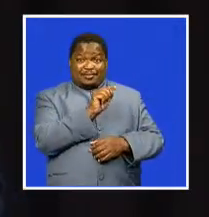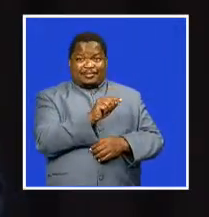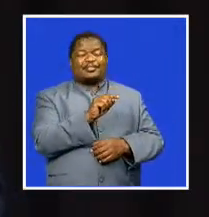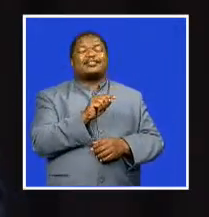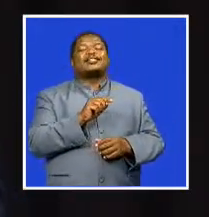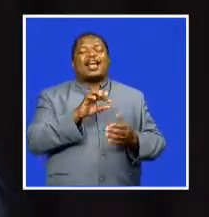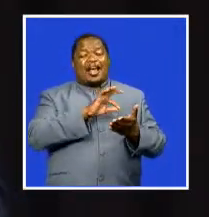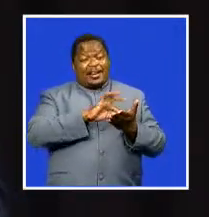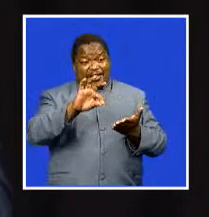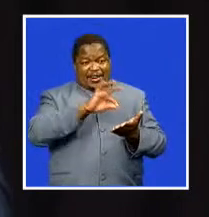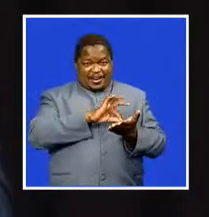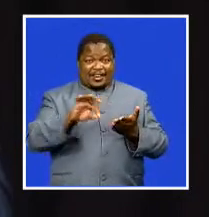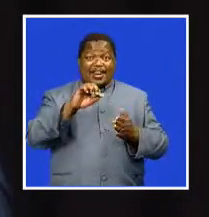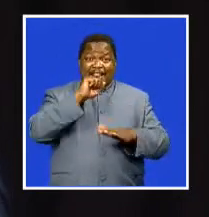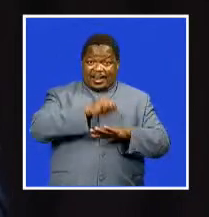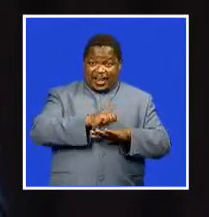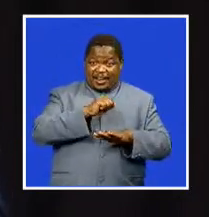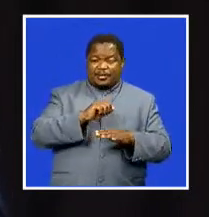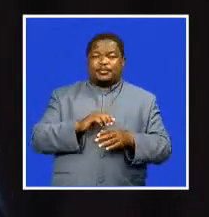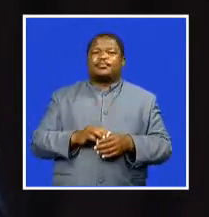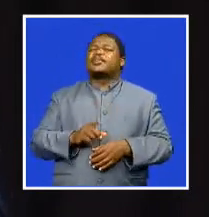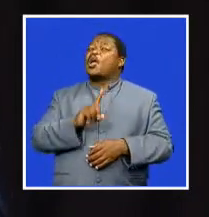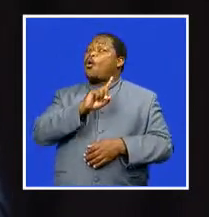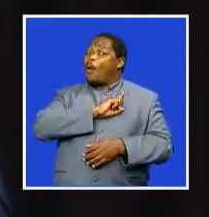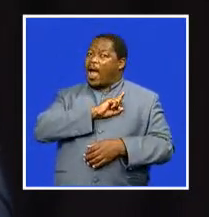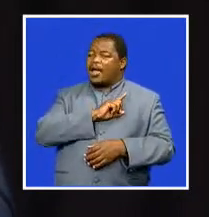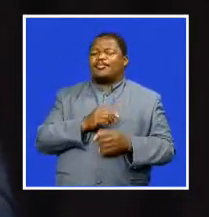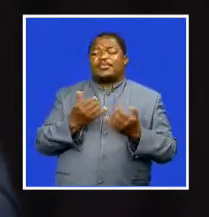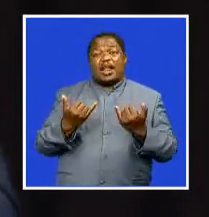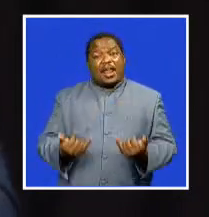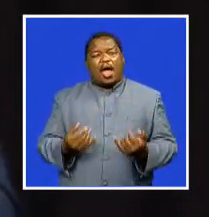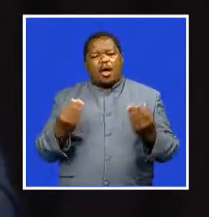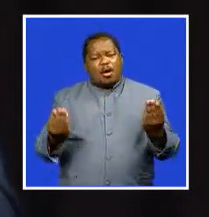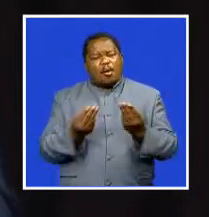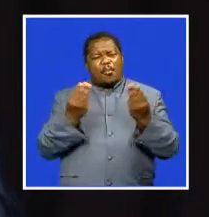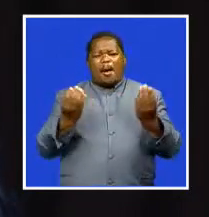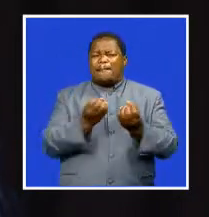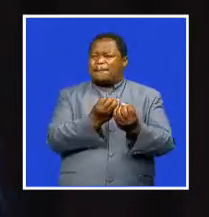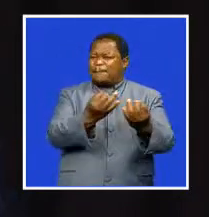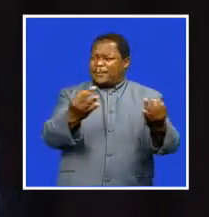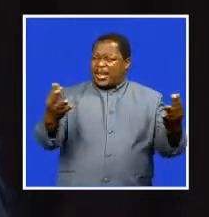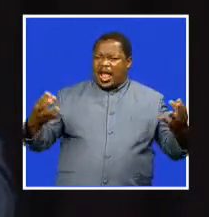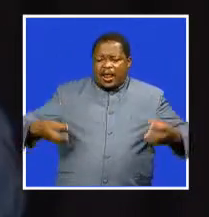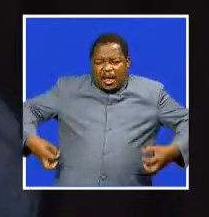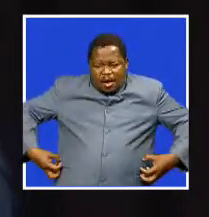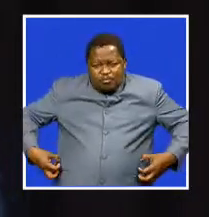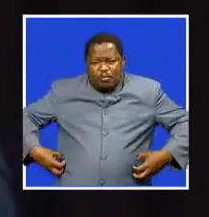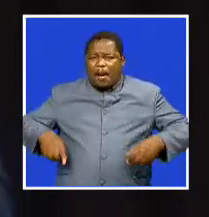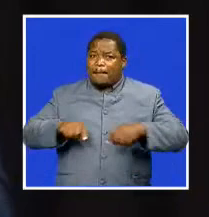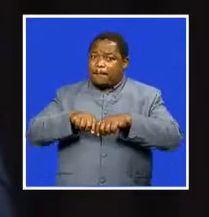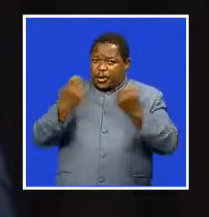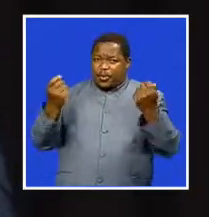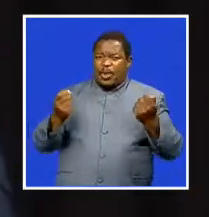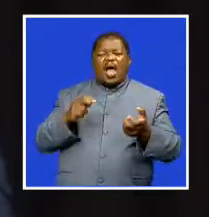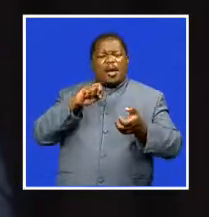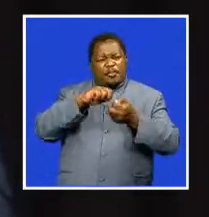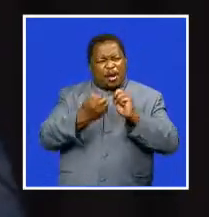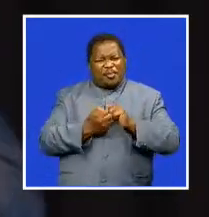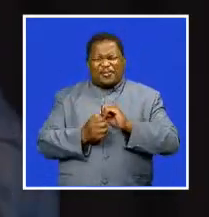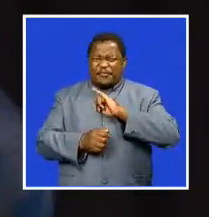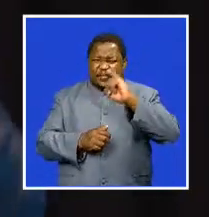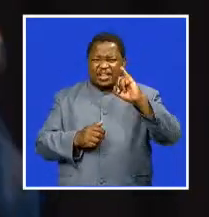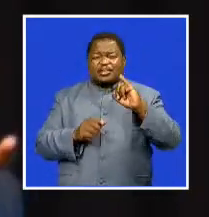wawo kugula kwe high blood pressure ne nashukela letifo